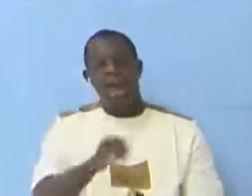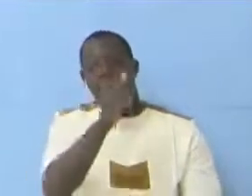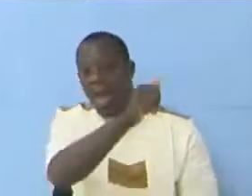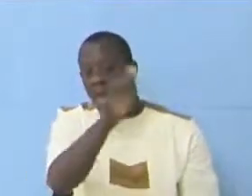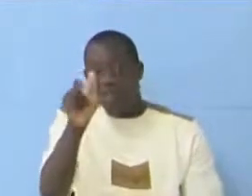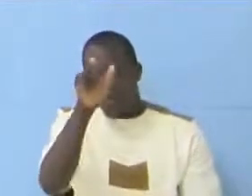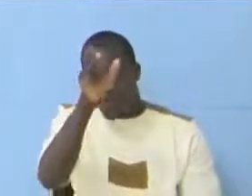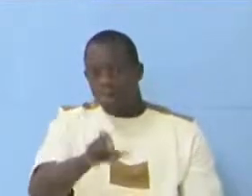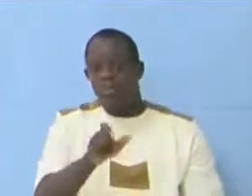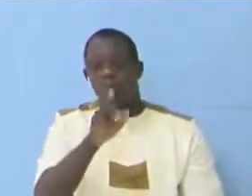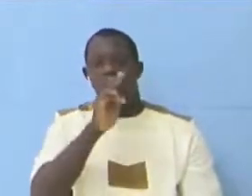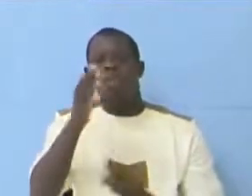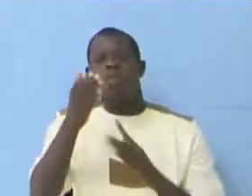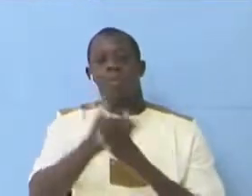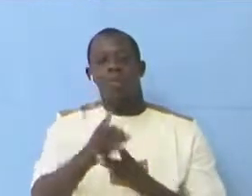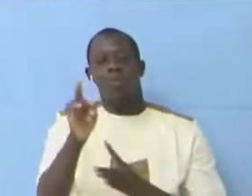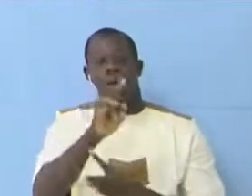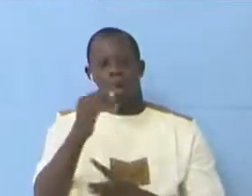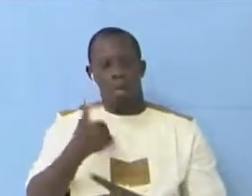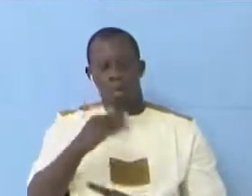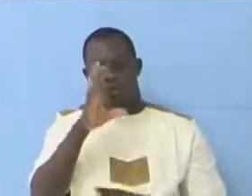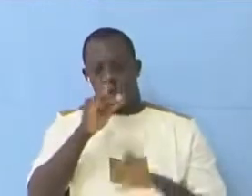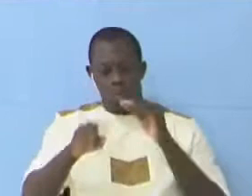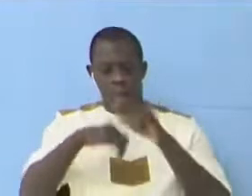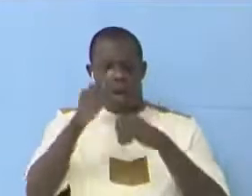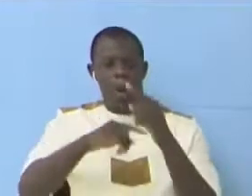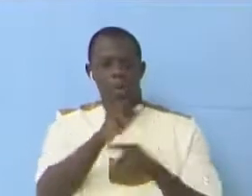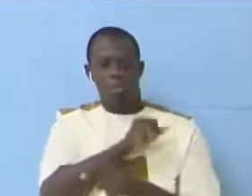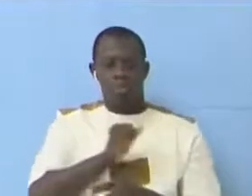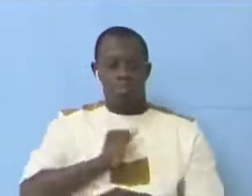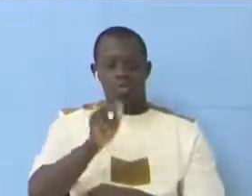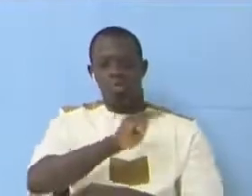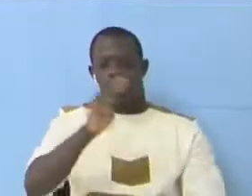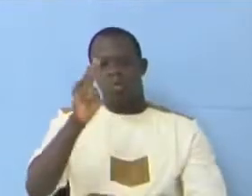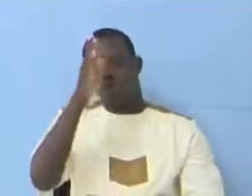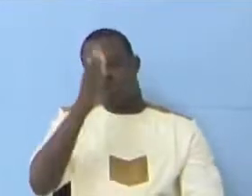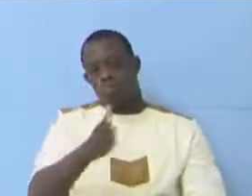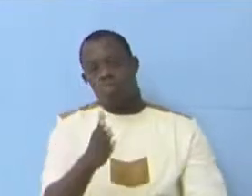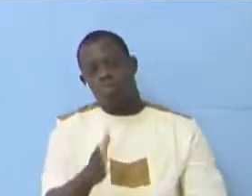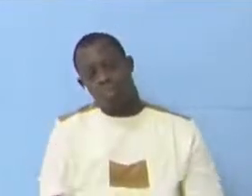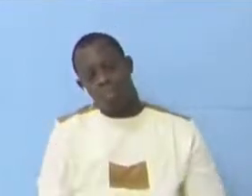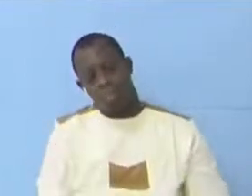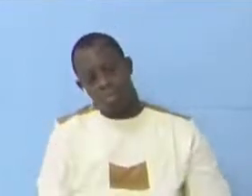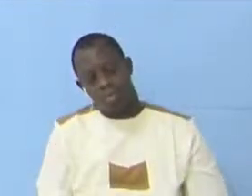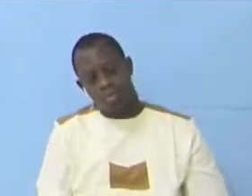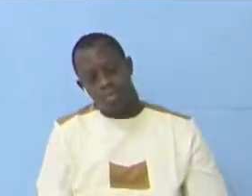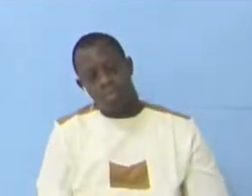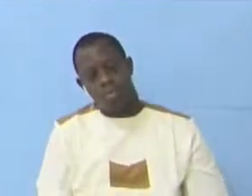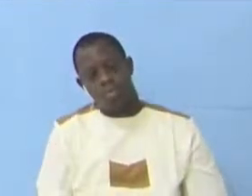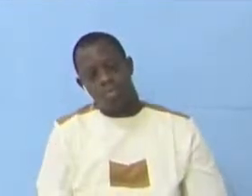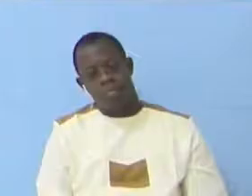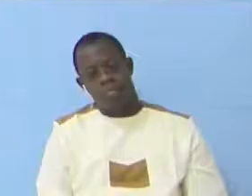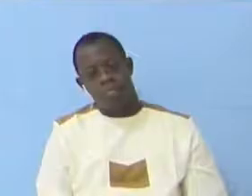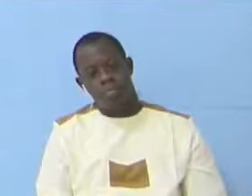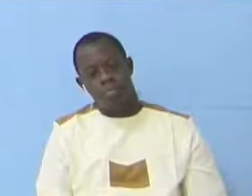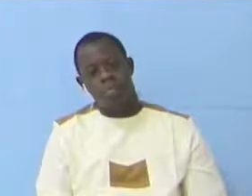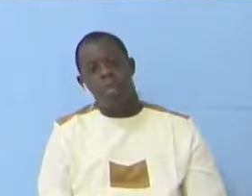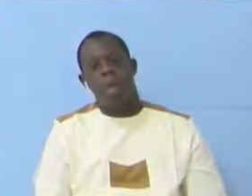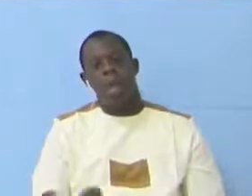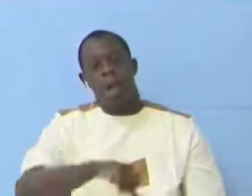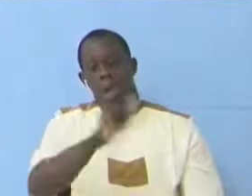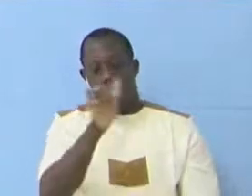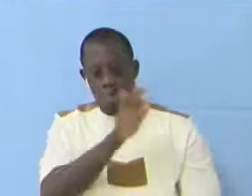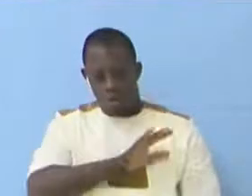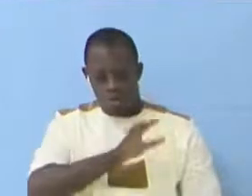dëgg. We are thanking all those who didn't believe all what we were accused of that it is not true. te di ñaan